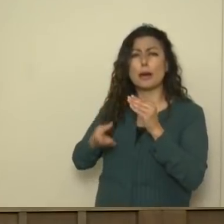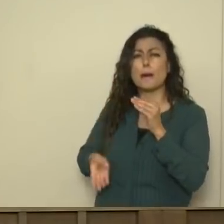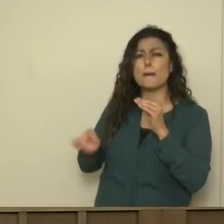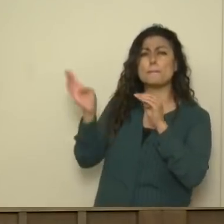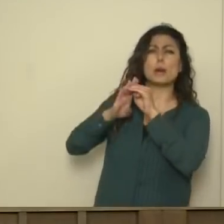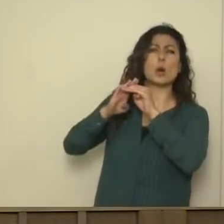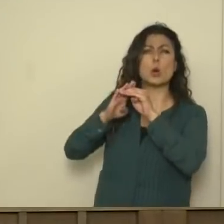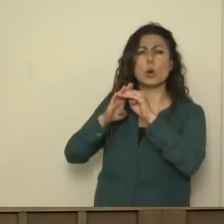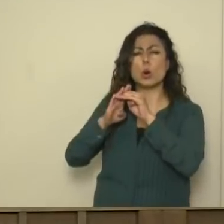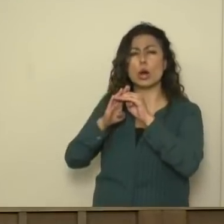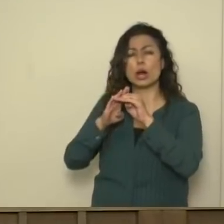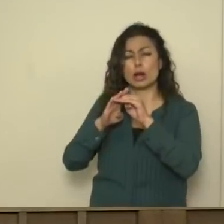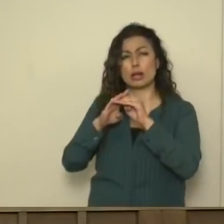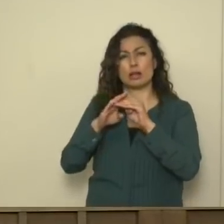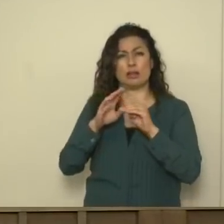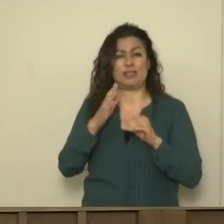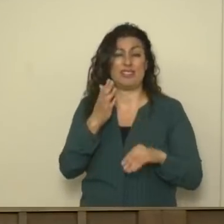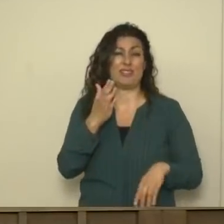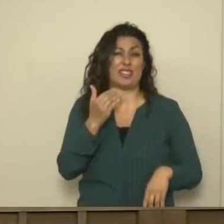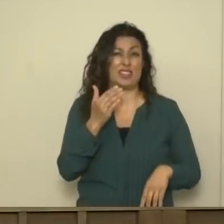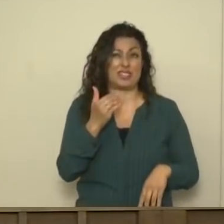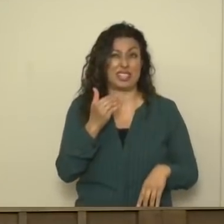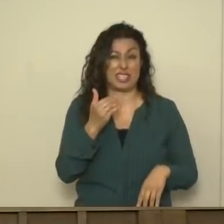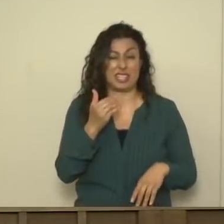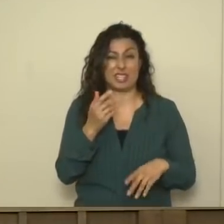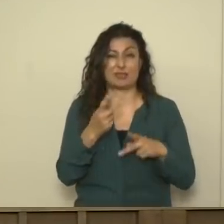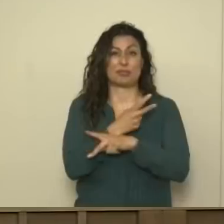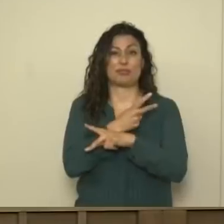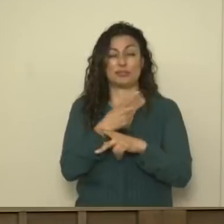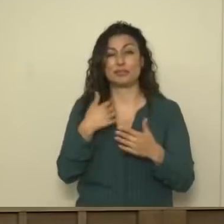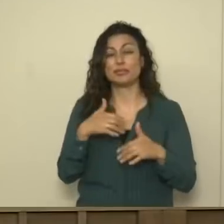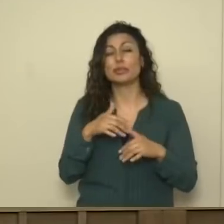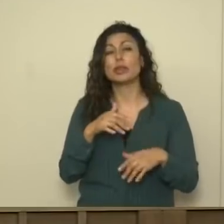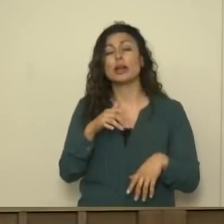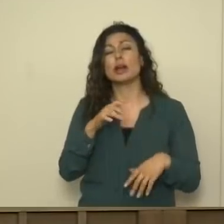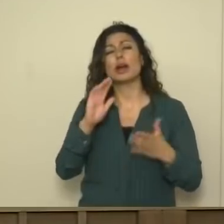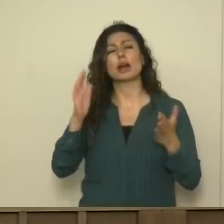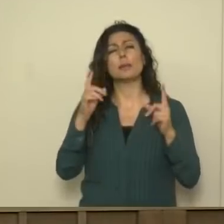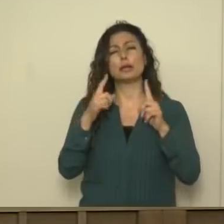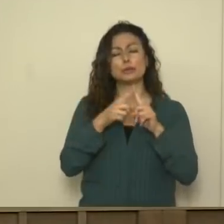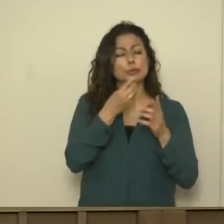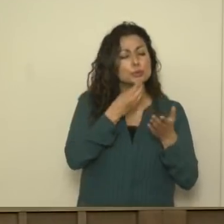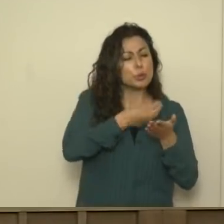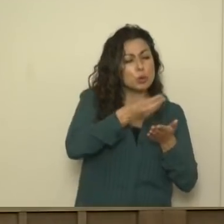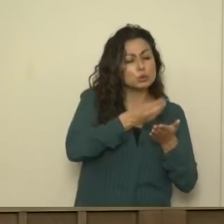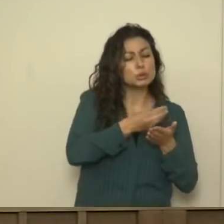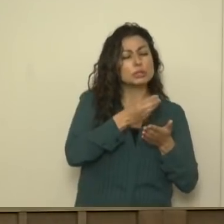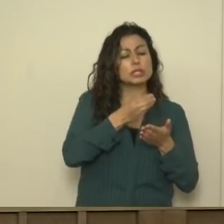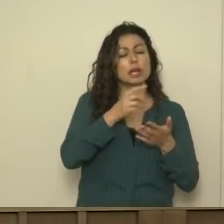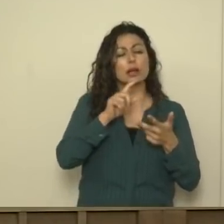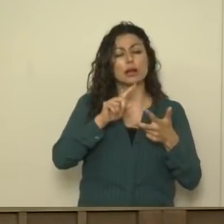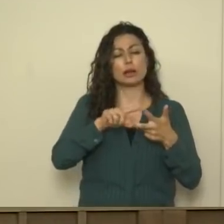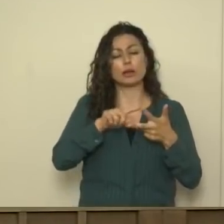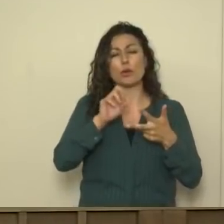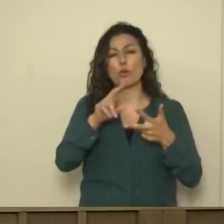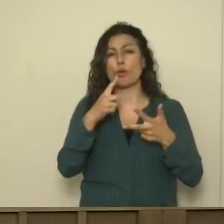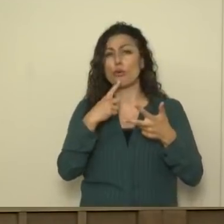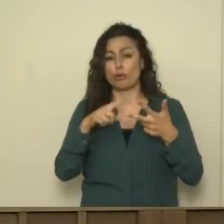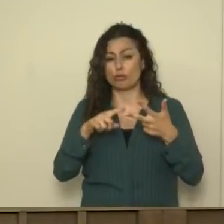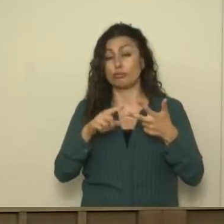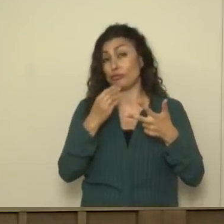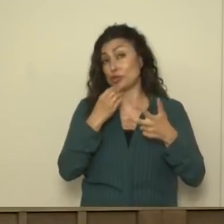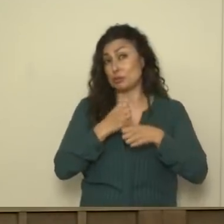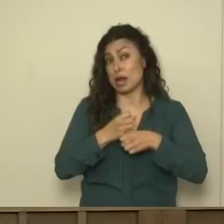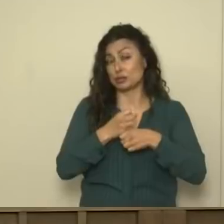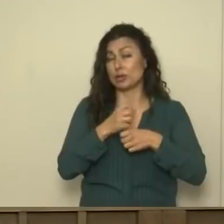and that's increased by a factor of 15. Contrasting that to grocery stores and food manufacturing facilities,